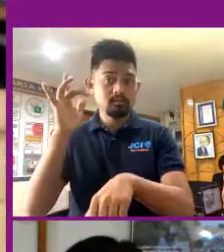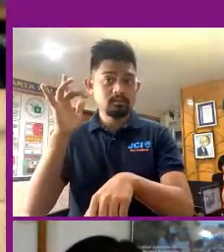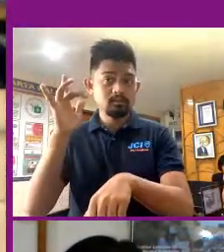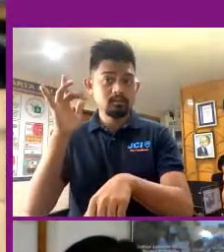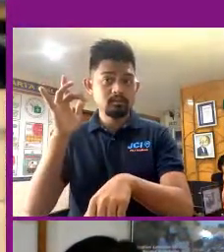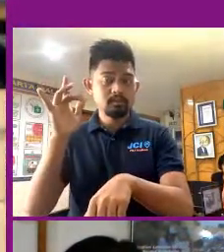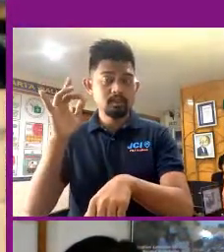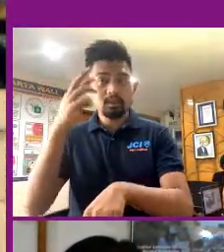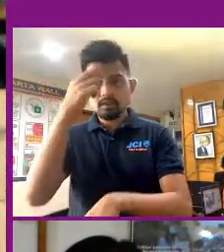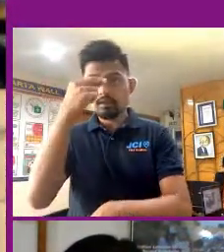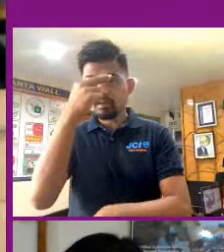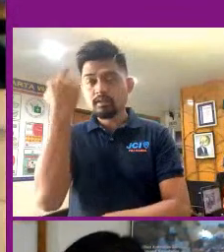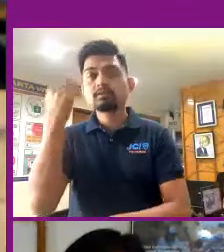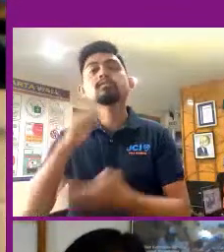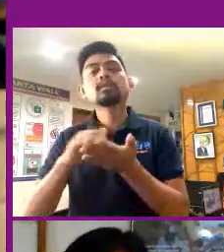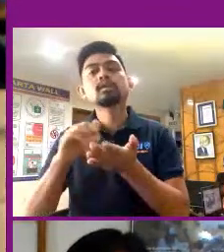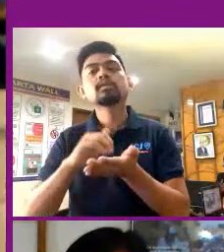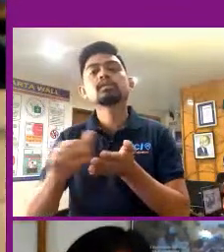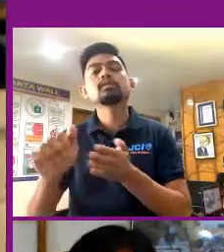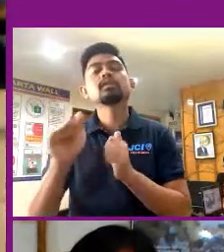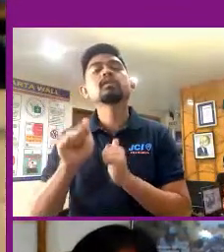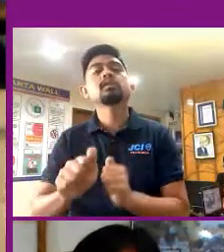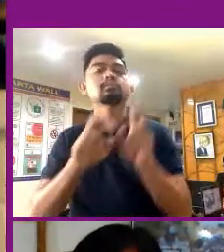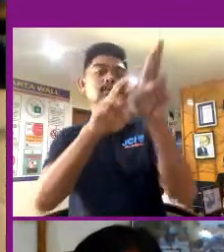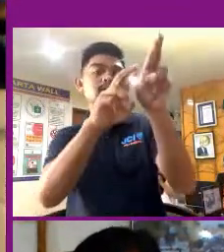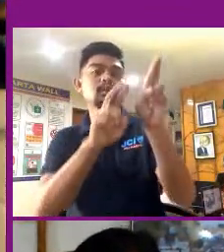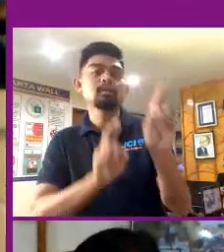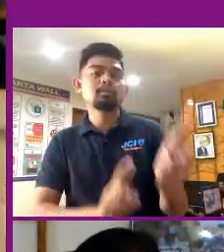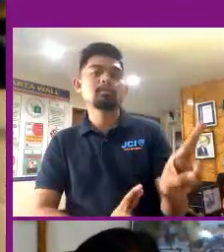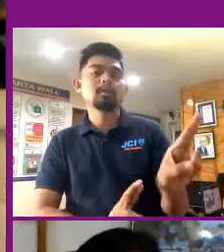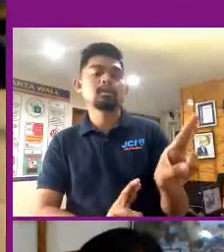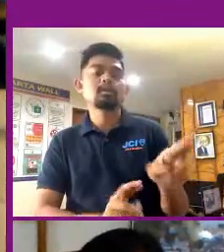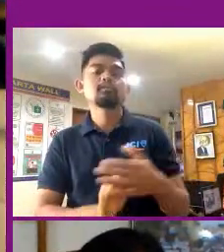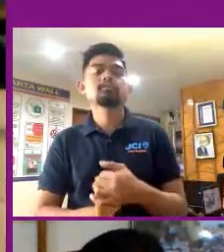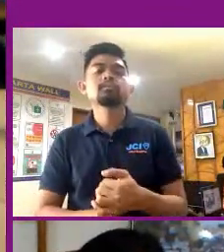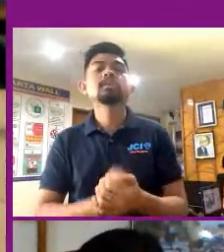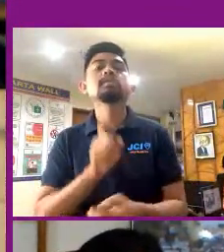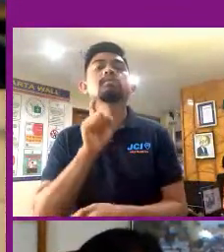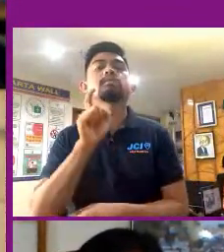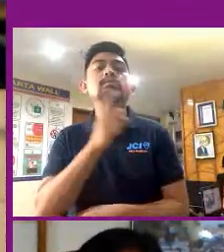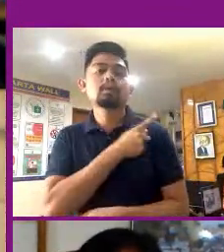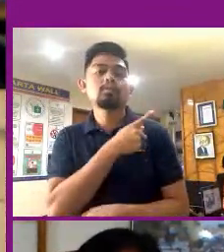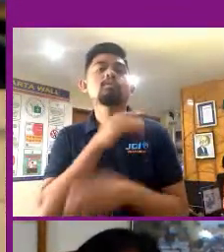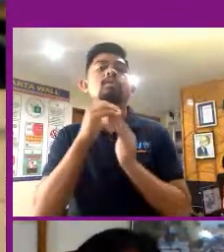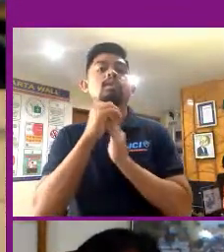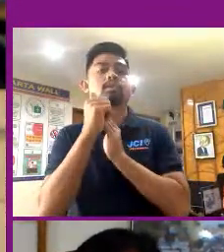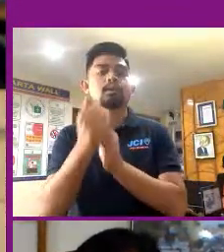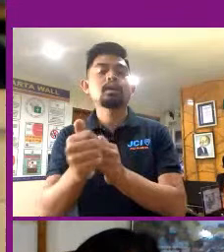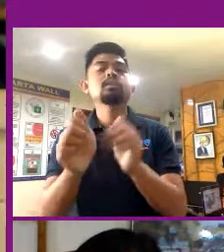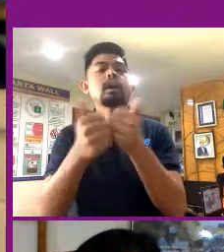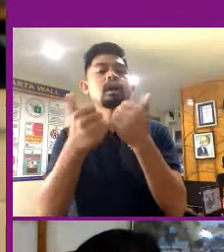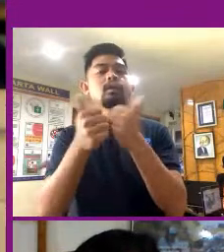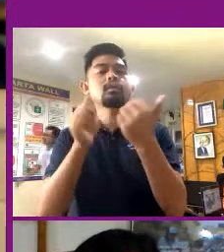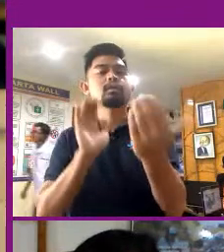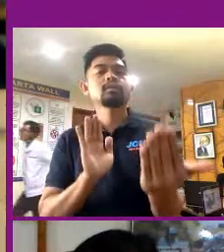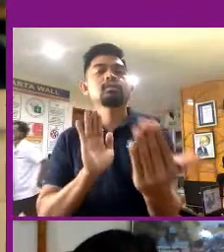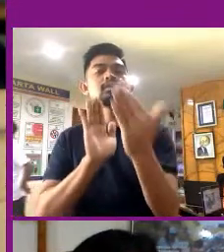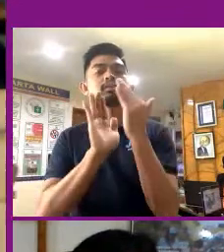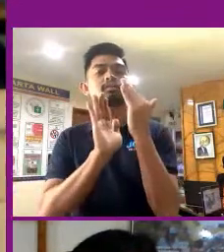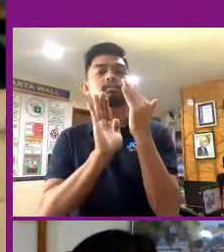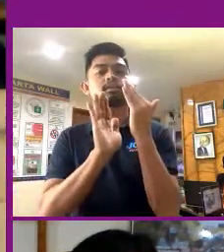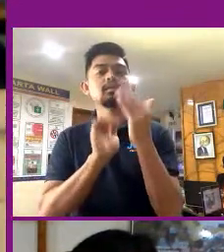di ba? So, we have a guide on how to deal with it. So, siguro,